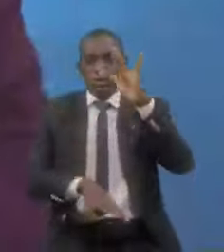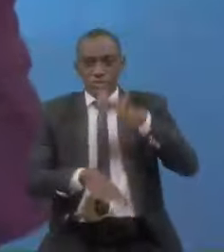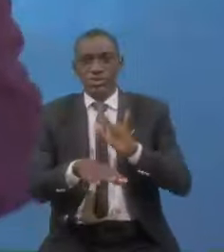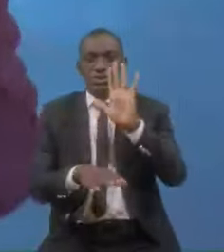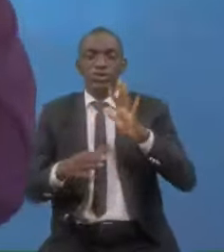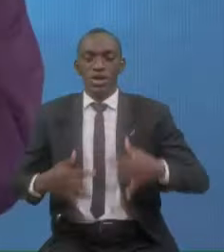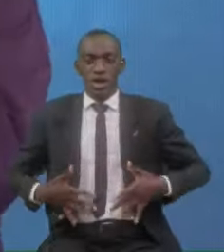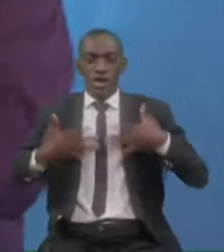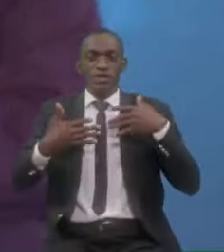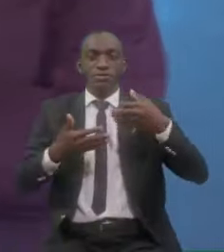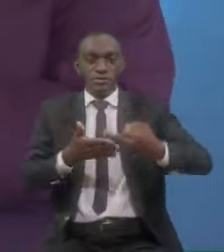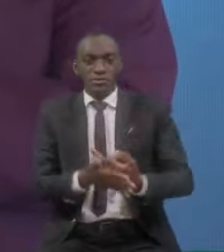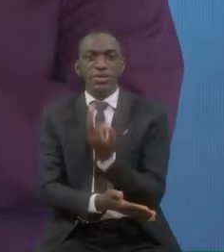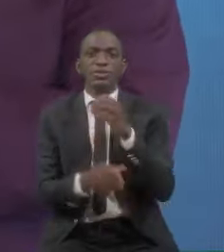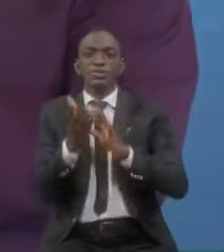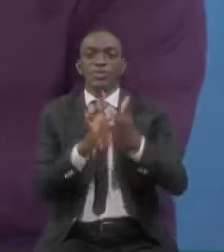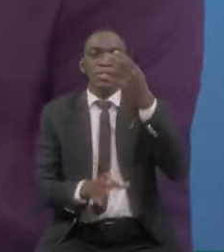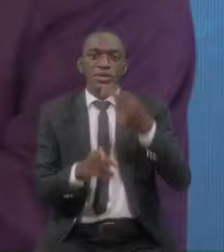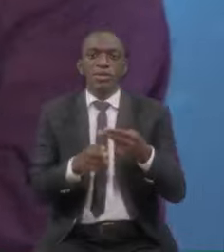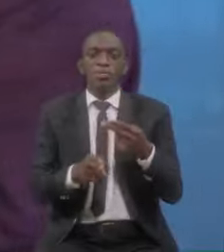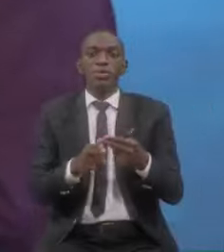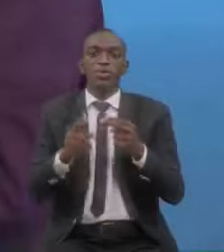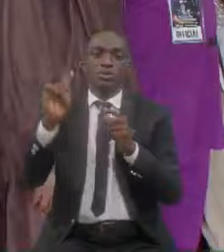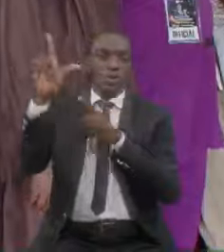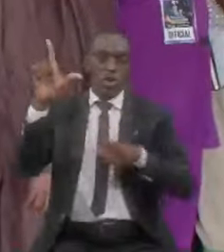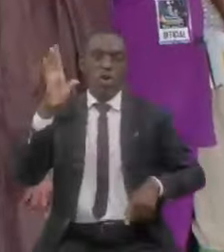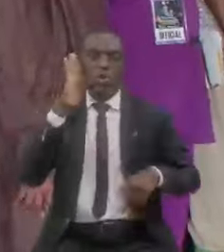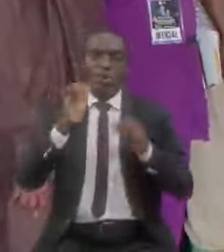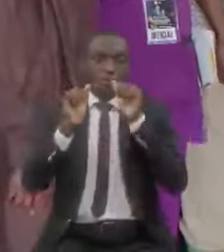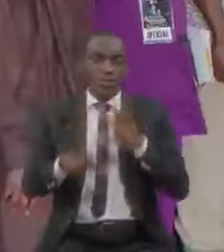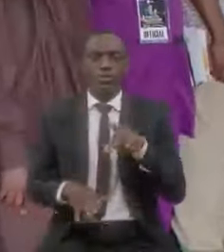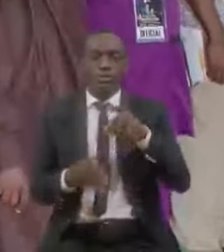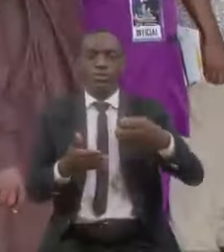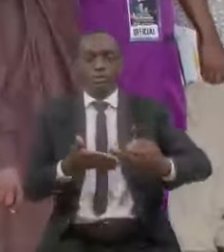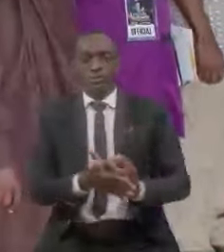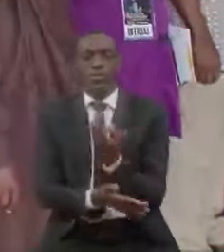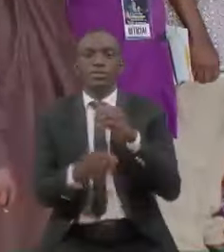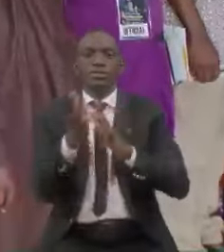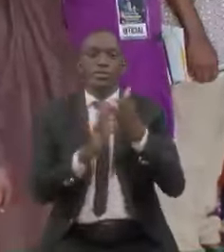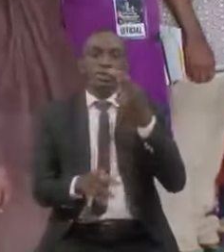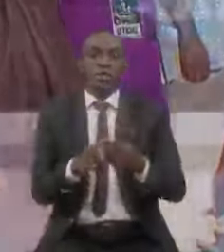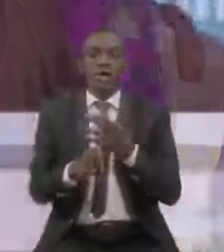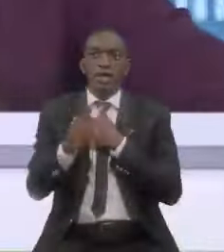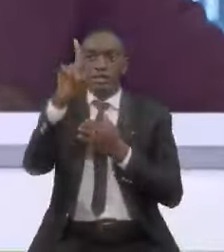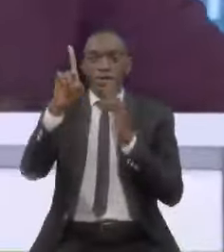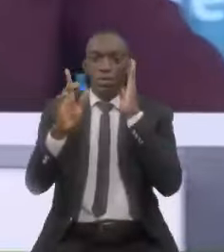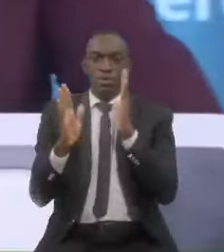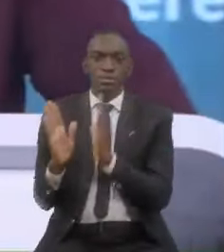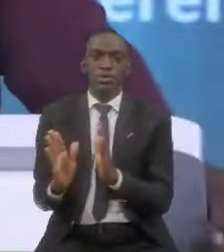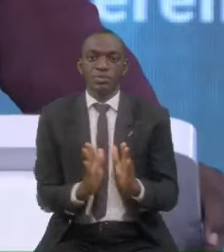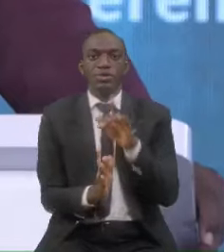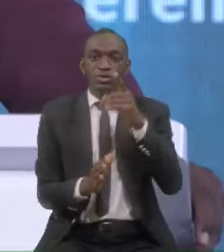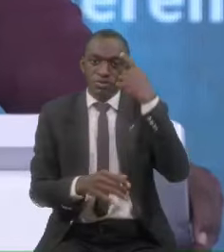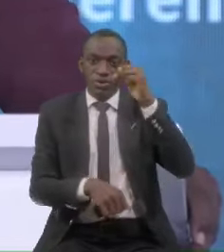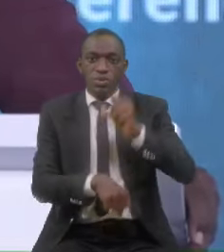afresh. He's going to bless you afresh and prepare you for the ministry